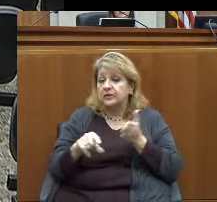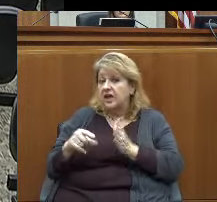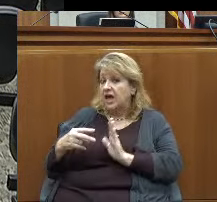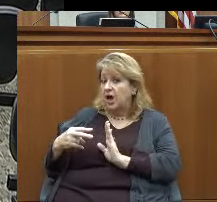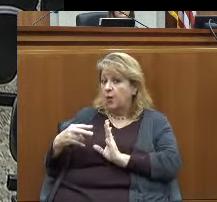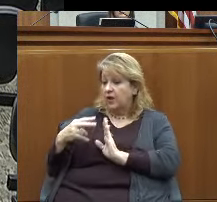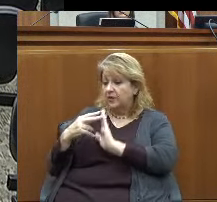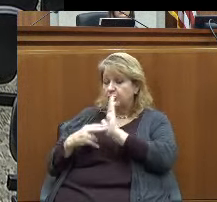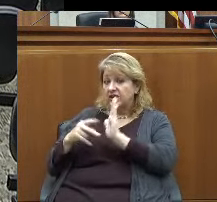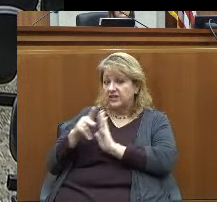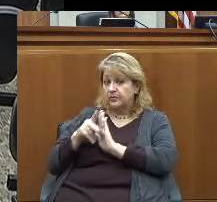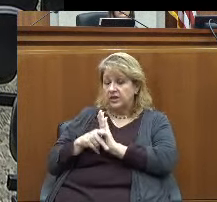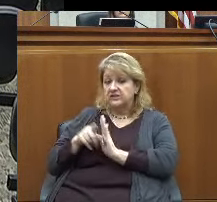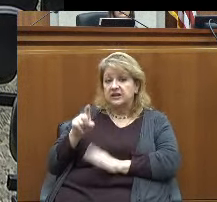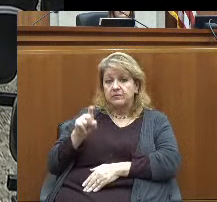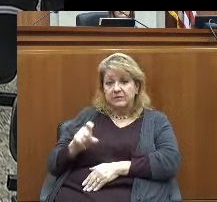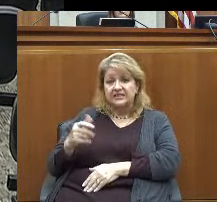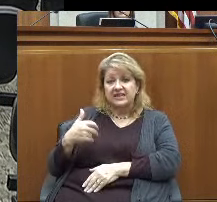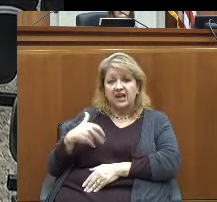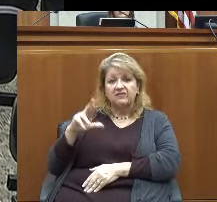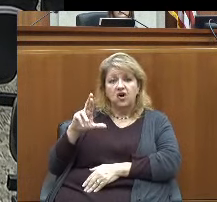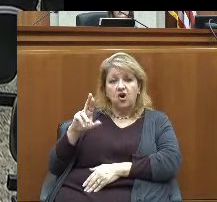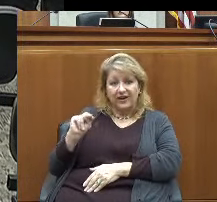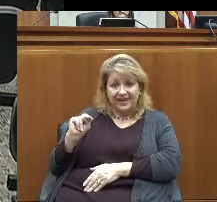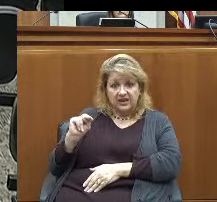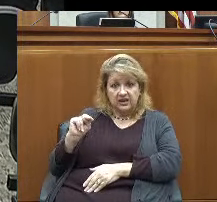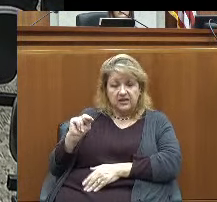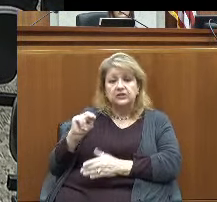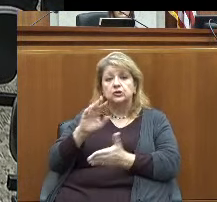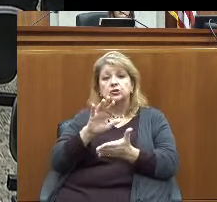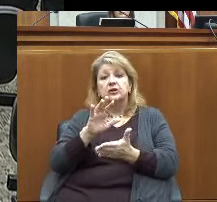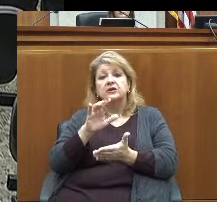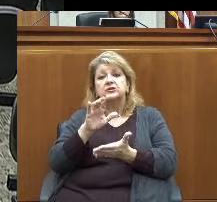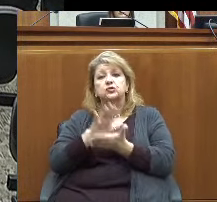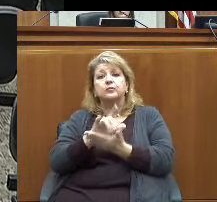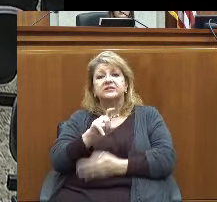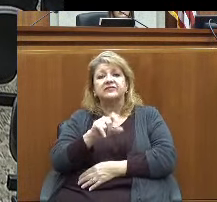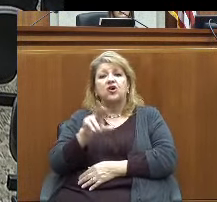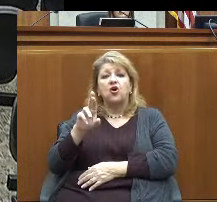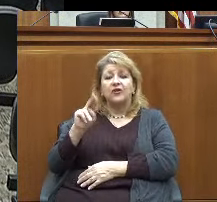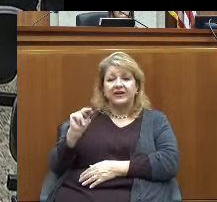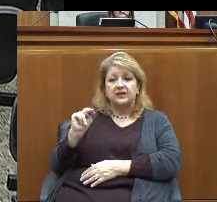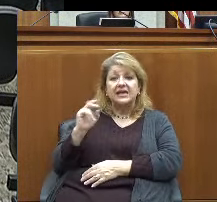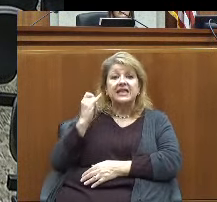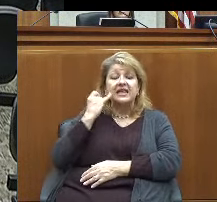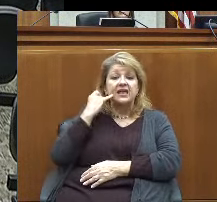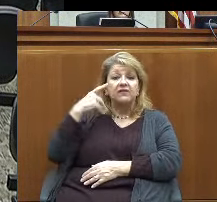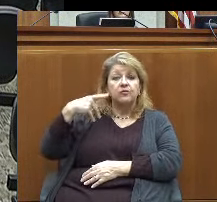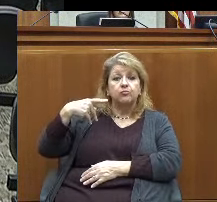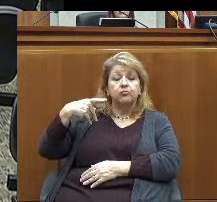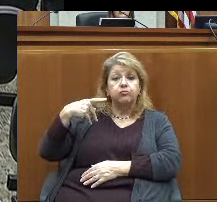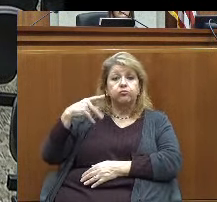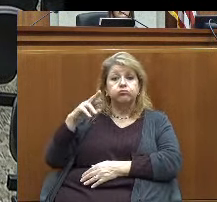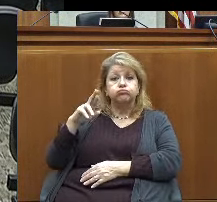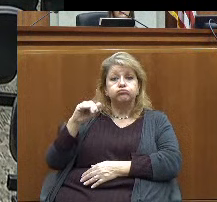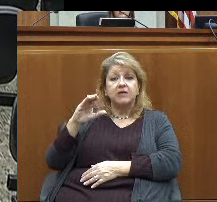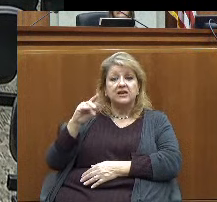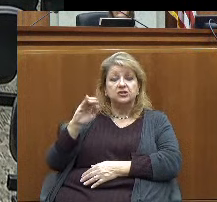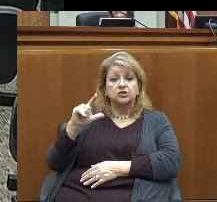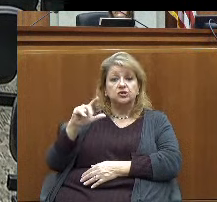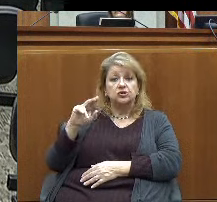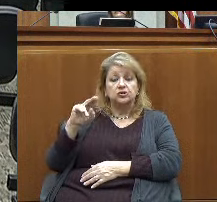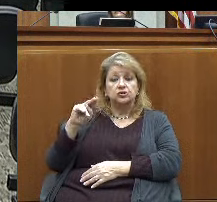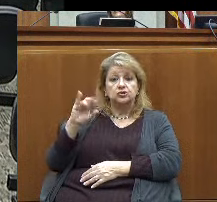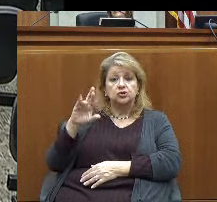still have to have a registered nurse, and if they're a practical nurse, they are operating under